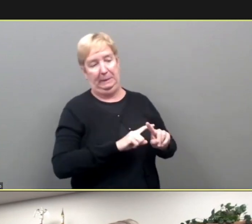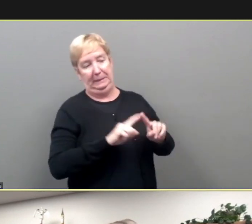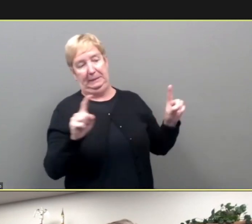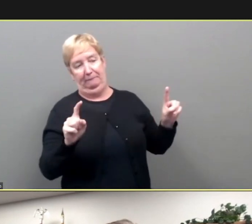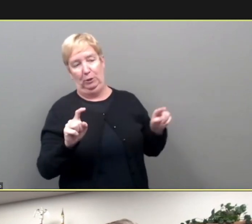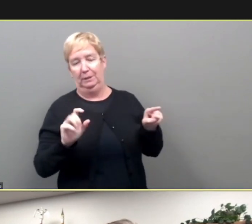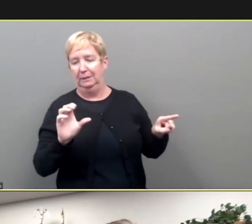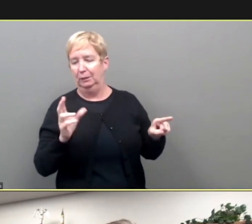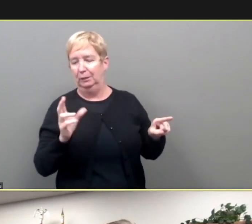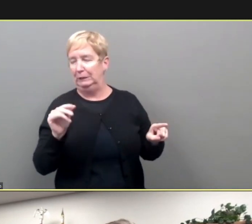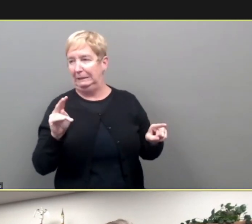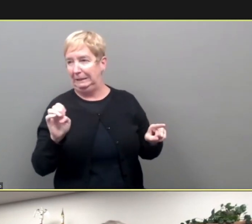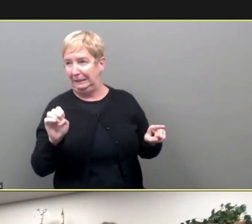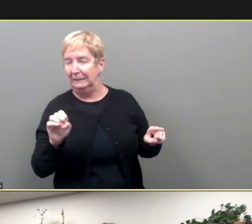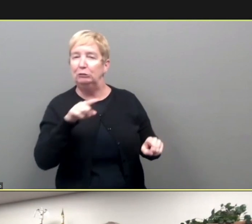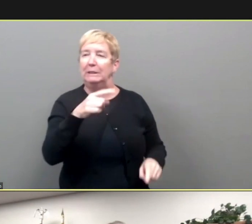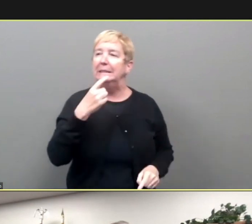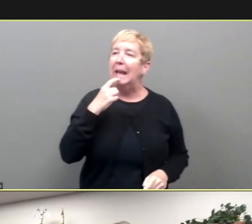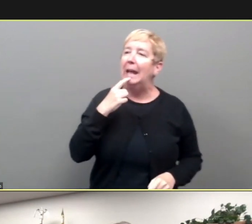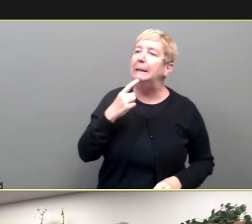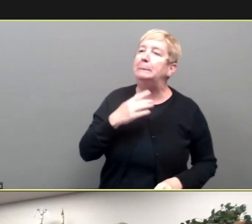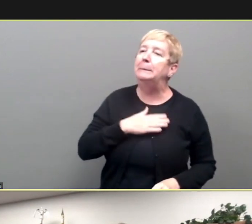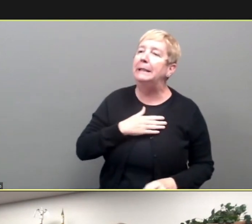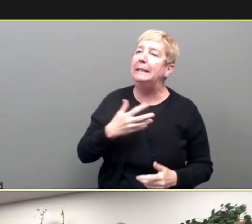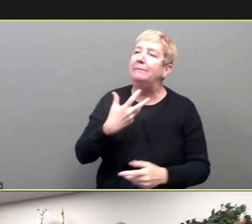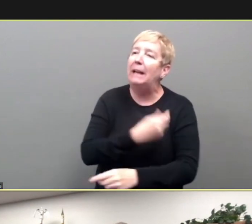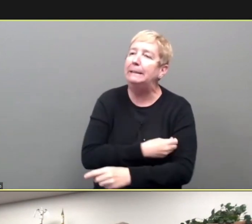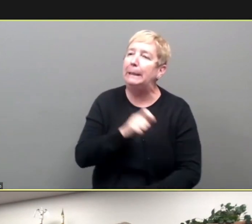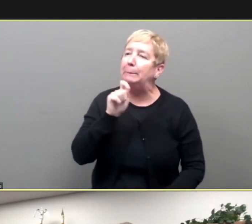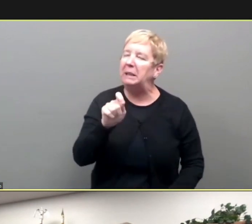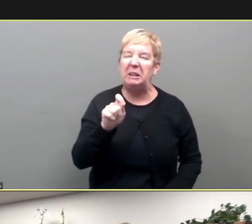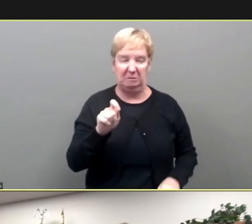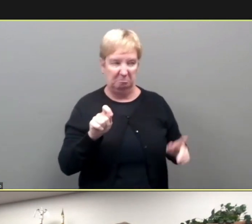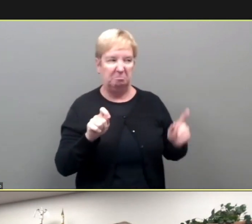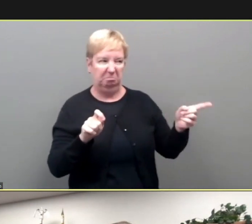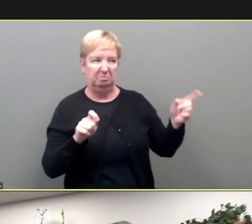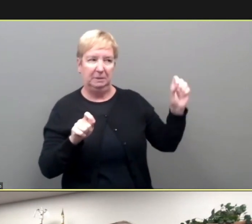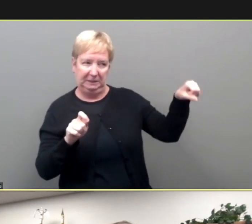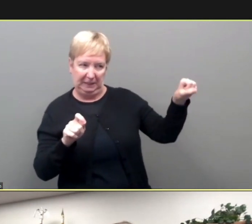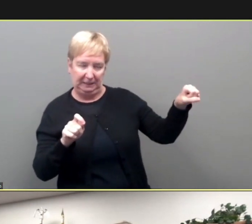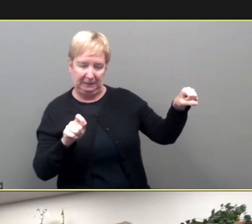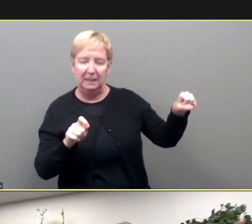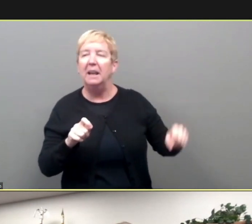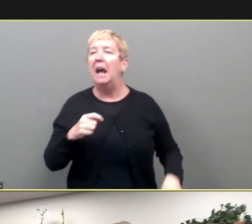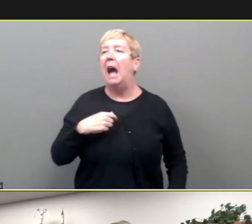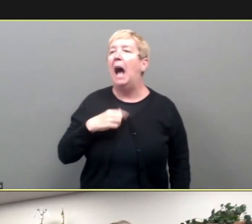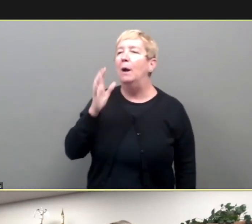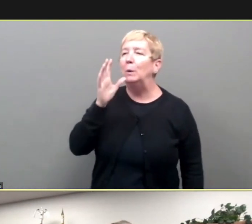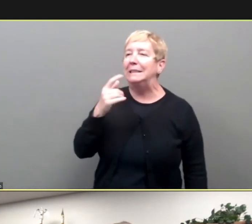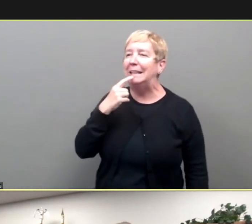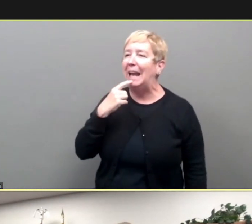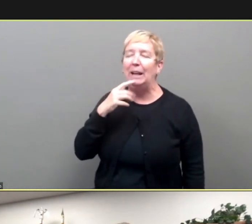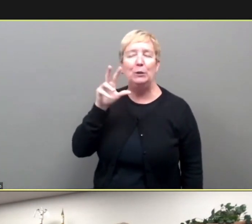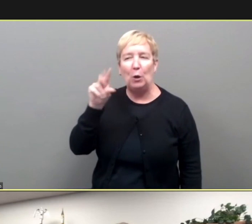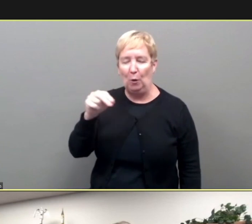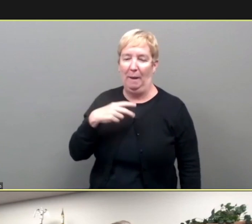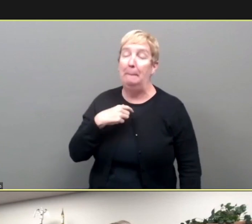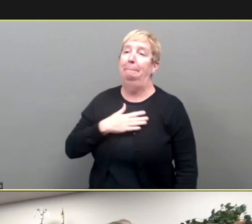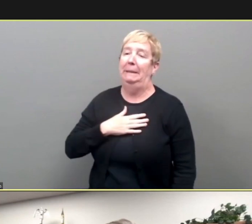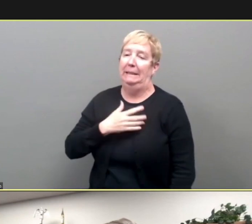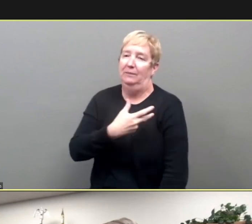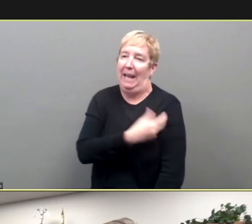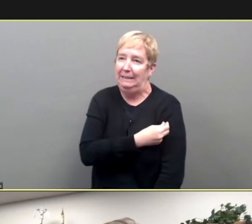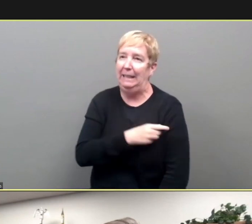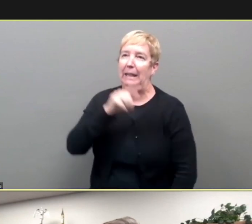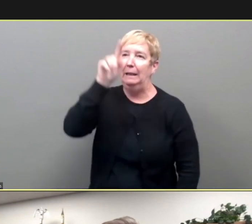saying get vaccinated, period, I would say get vaccinated, exclamation point, exclamation point,